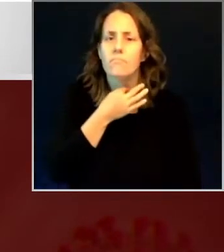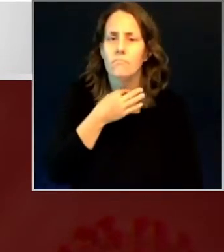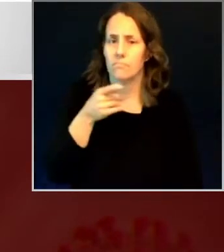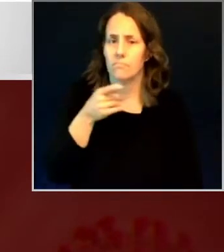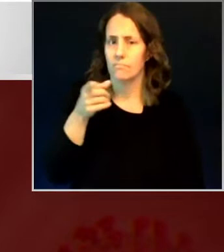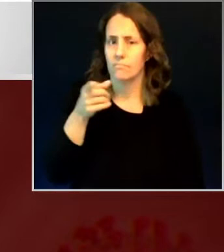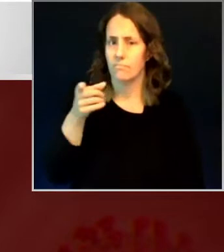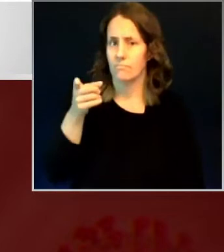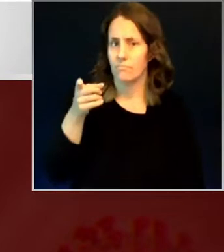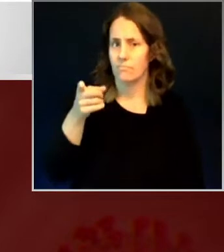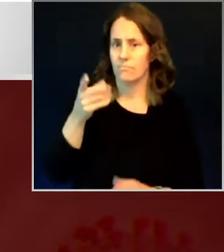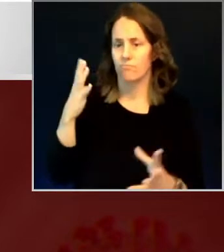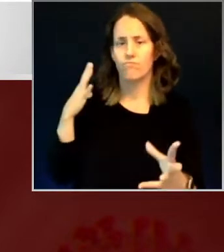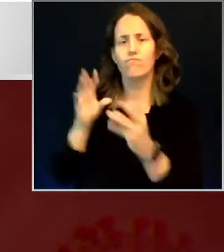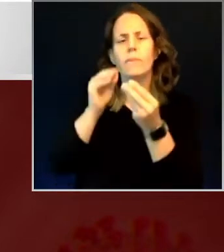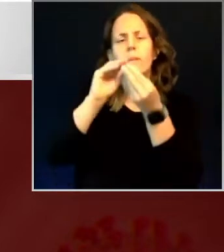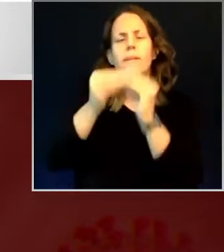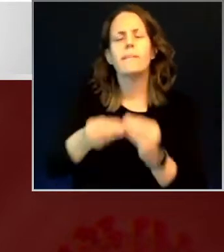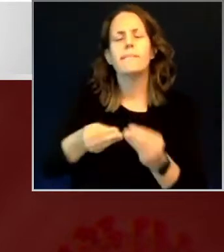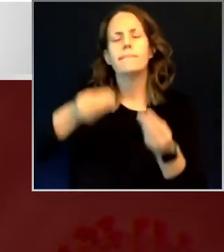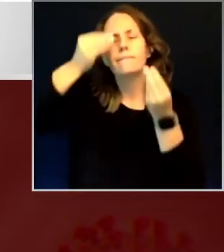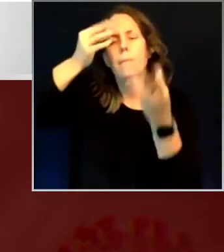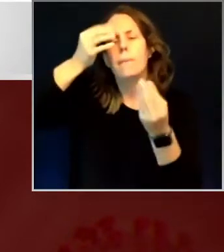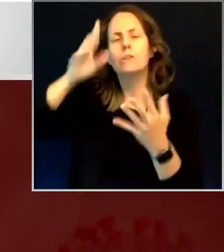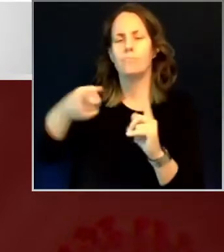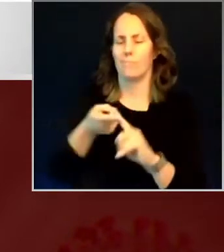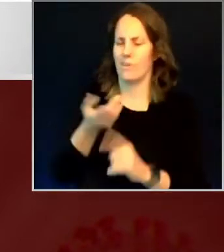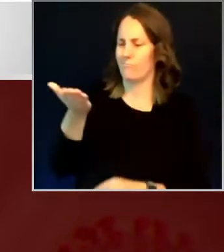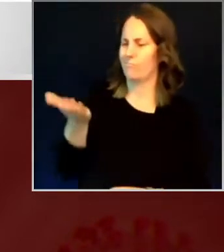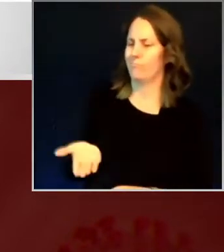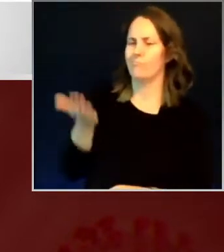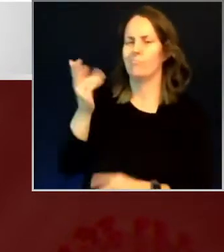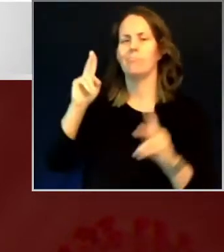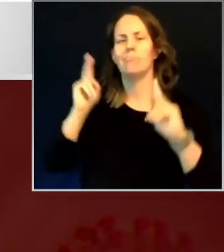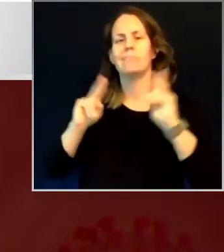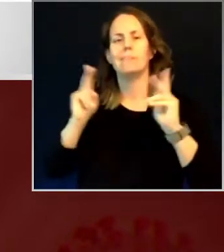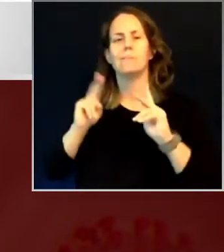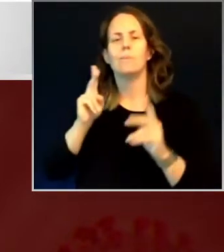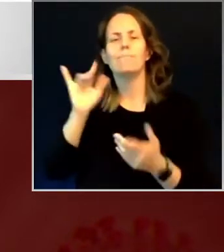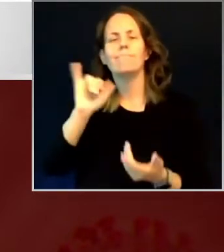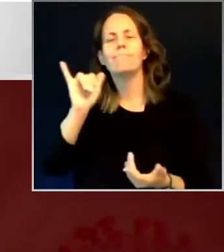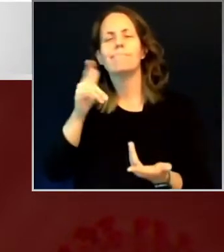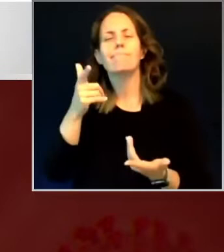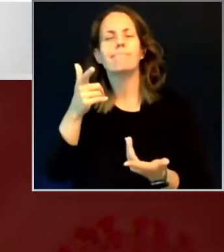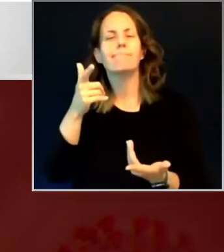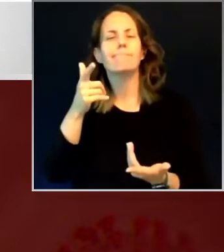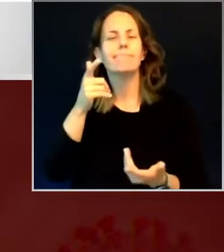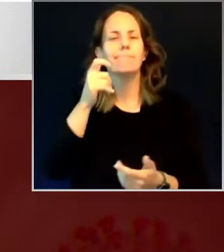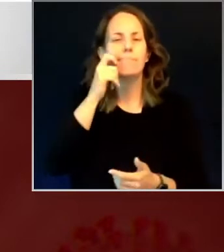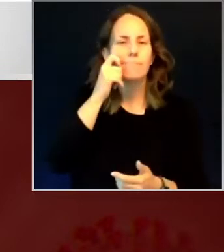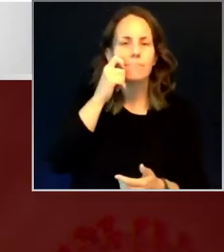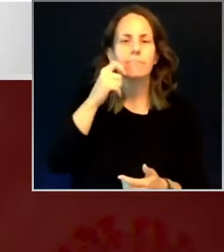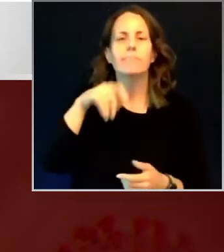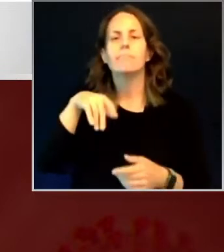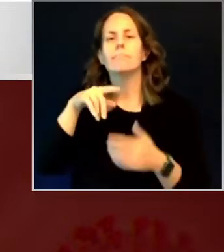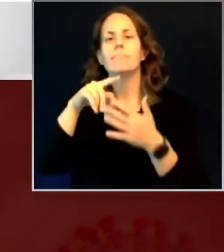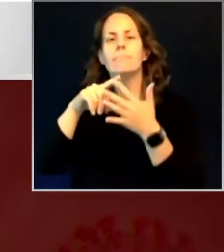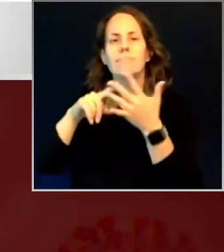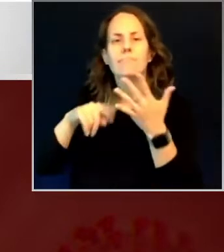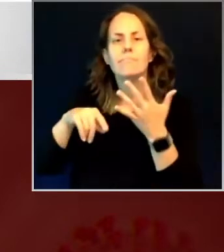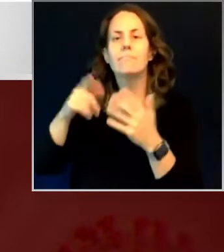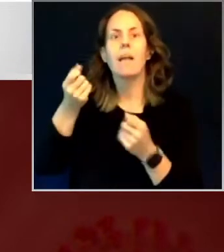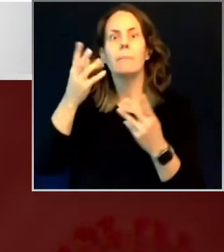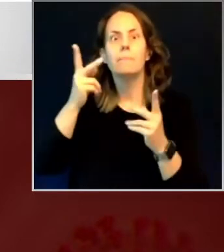to breakthrough infections and hospitalizations and deaths. I'm curious both kind of